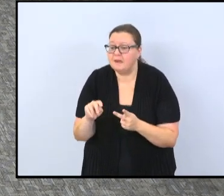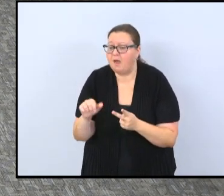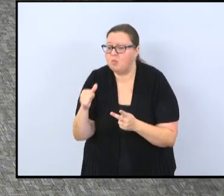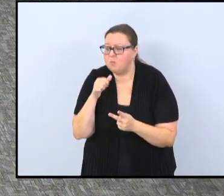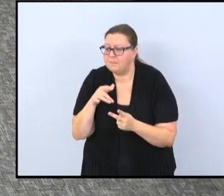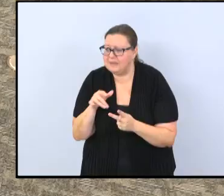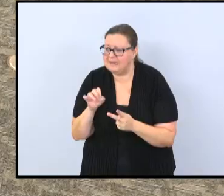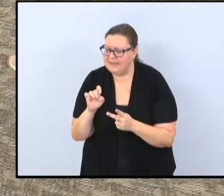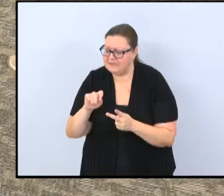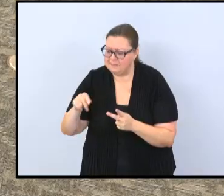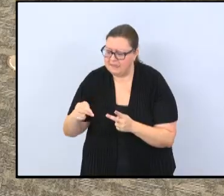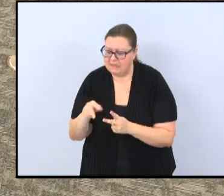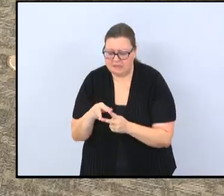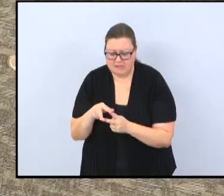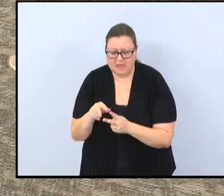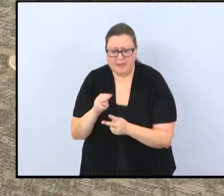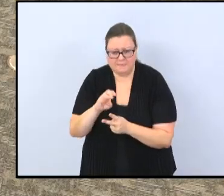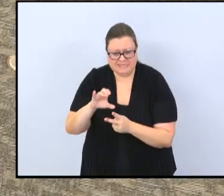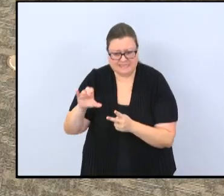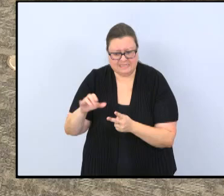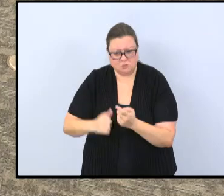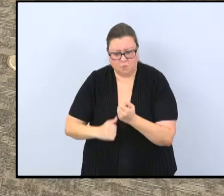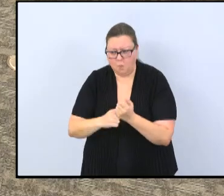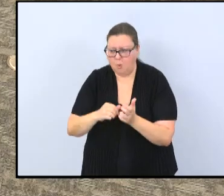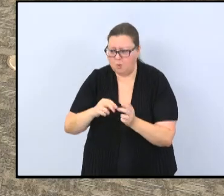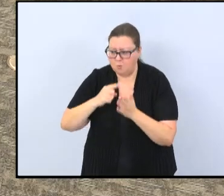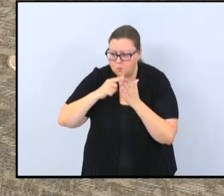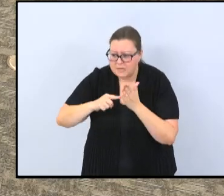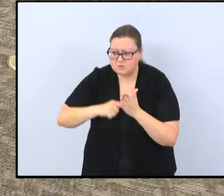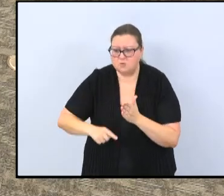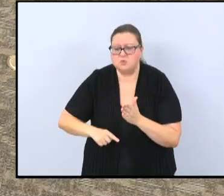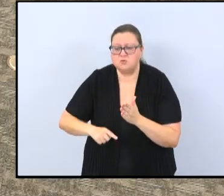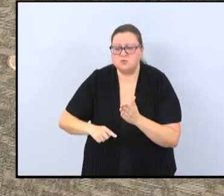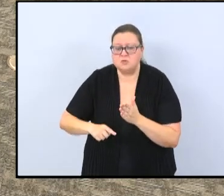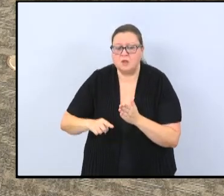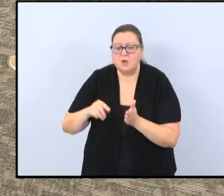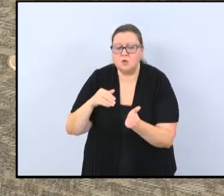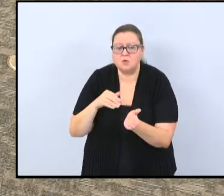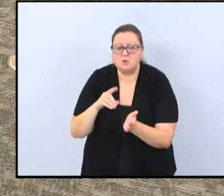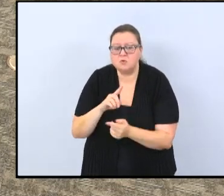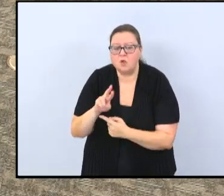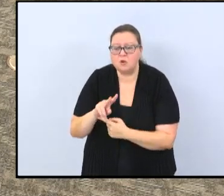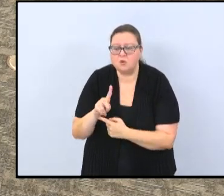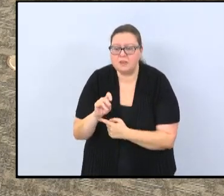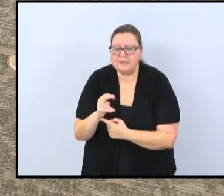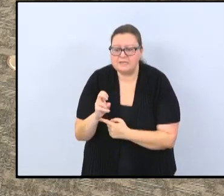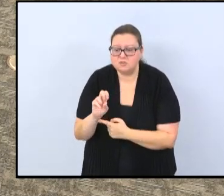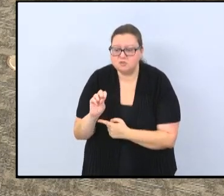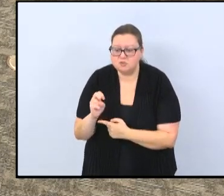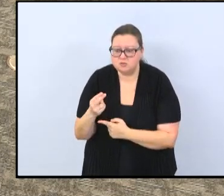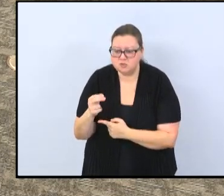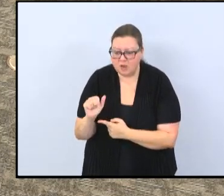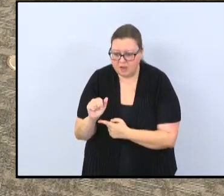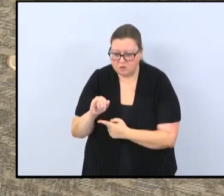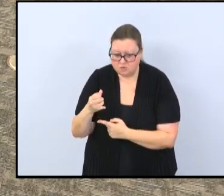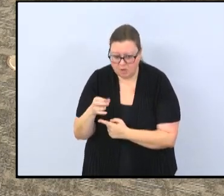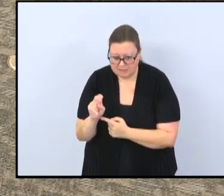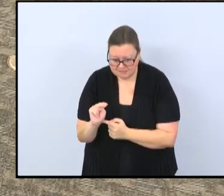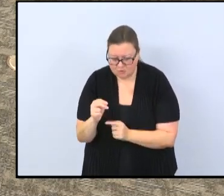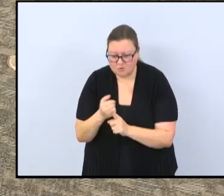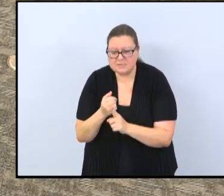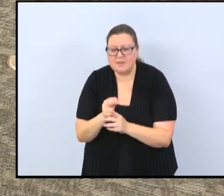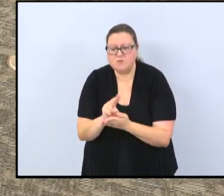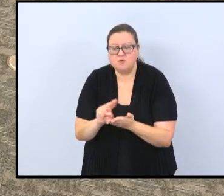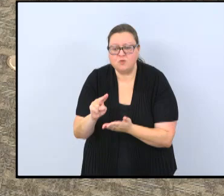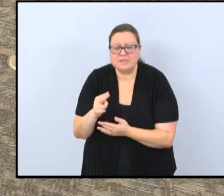Community College, who supported these students' research. Dr. Quenisha Johnson is the University High School principal. Congratulations